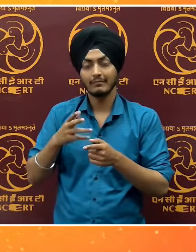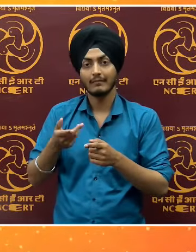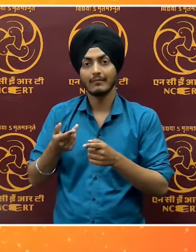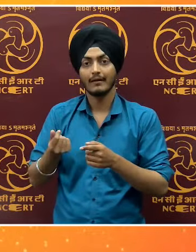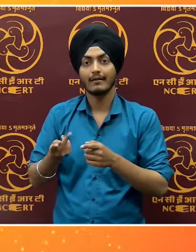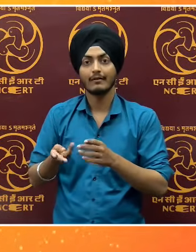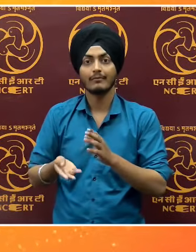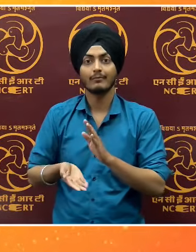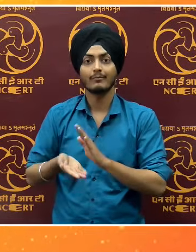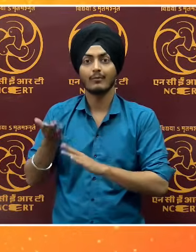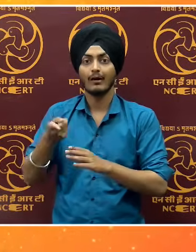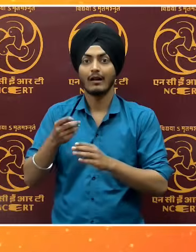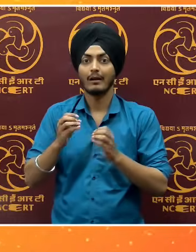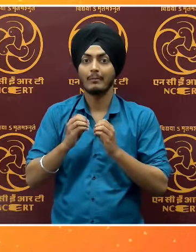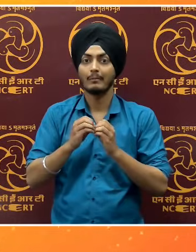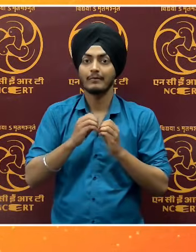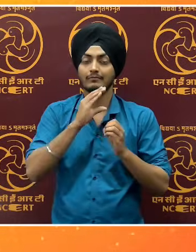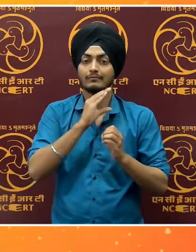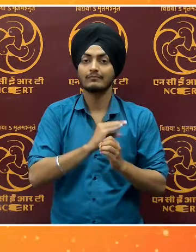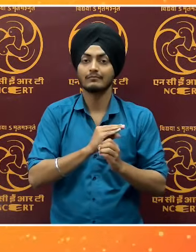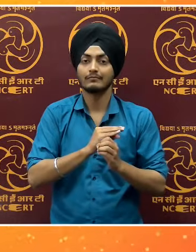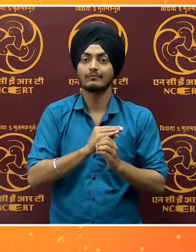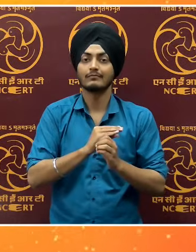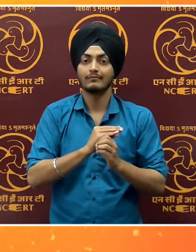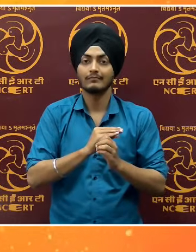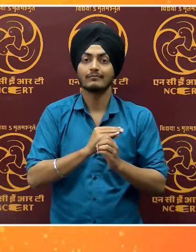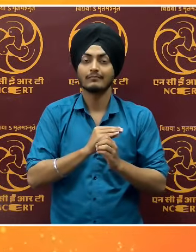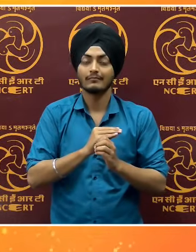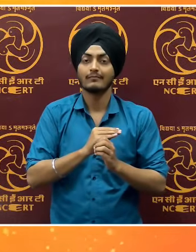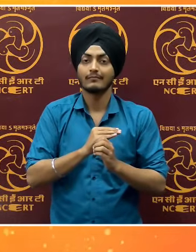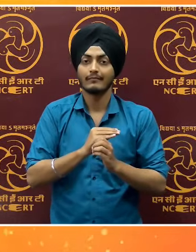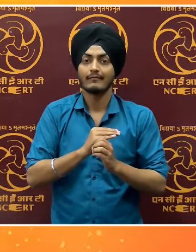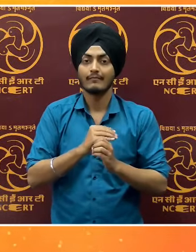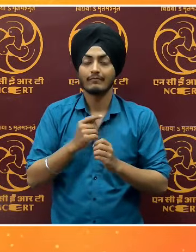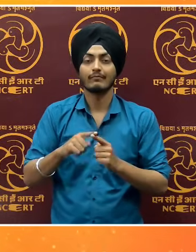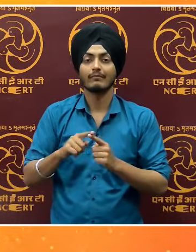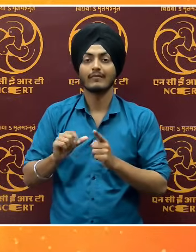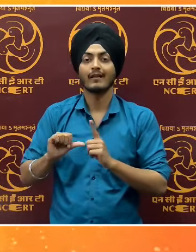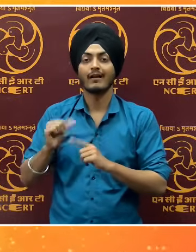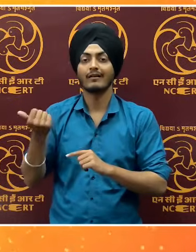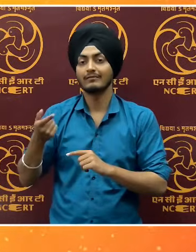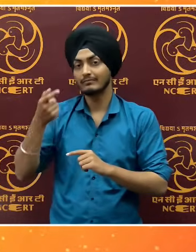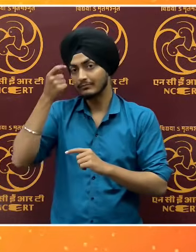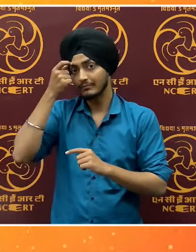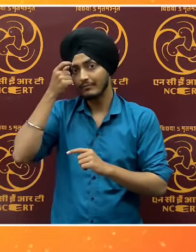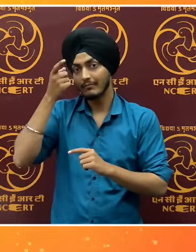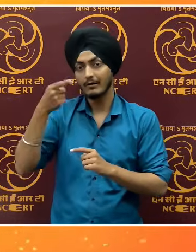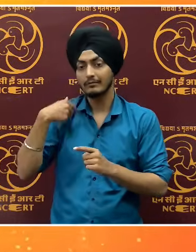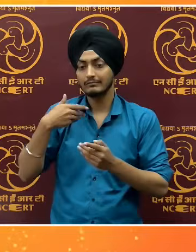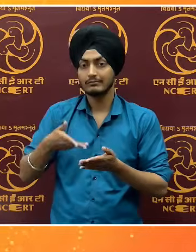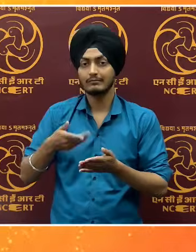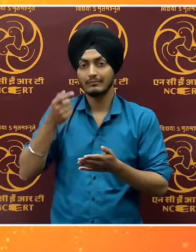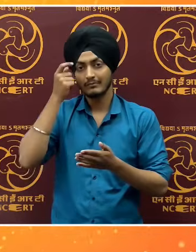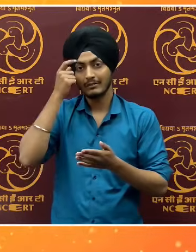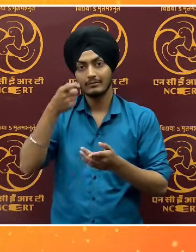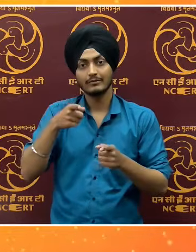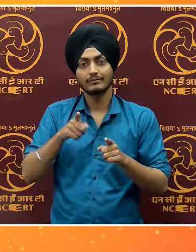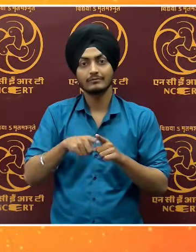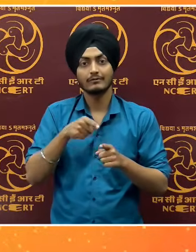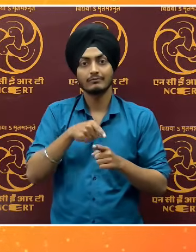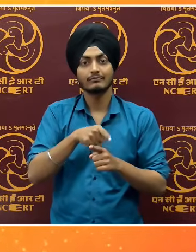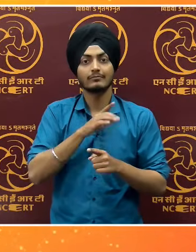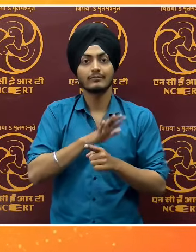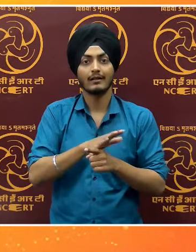B. I will explain the resistivity in some other problem. Using this problem also, here